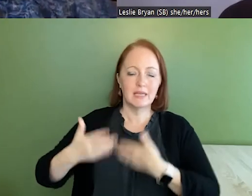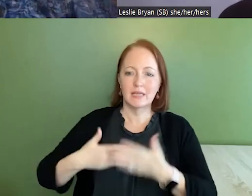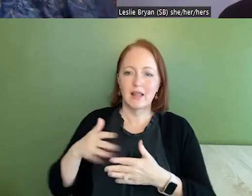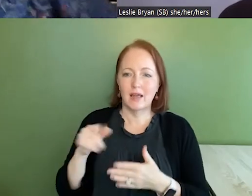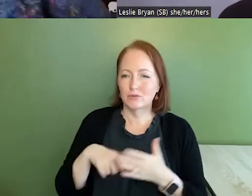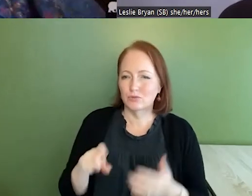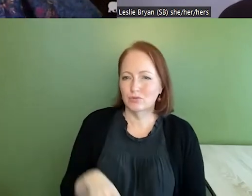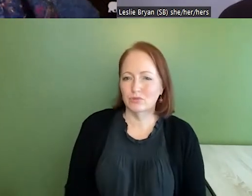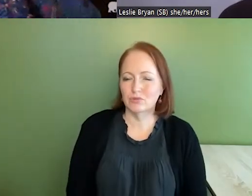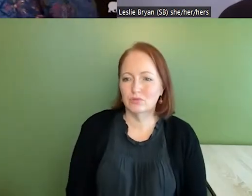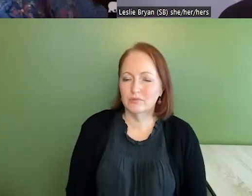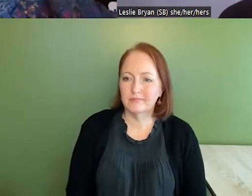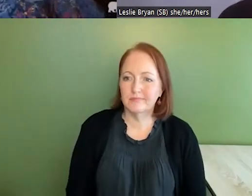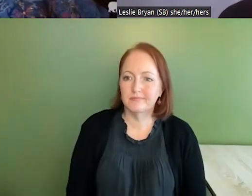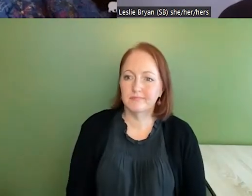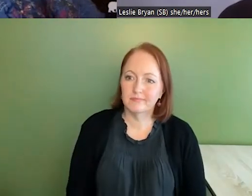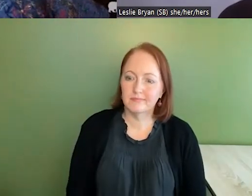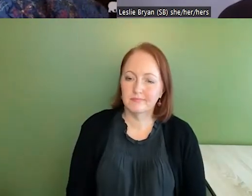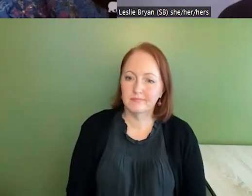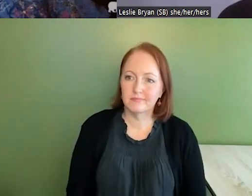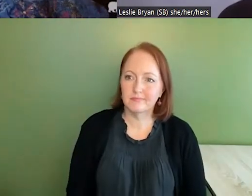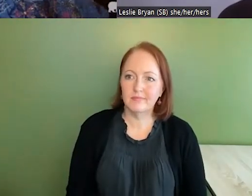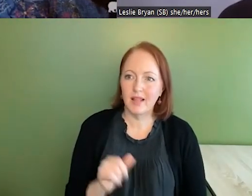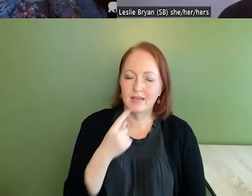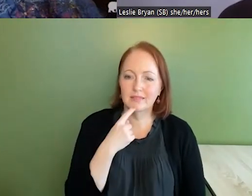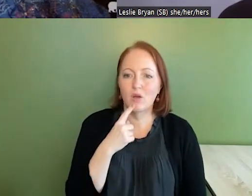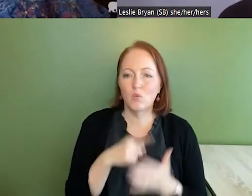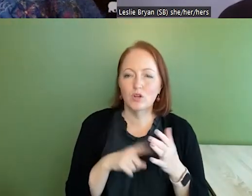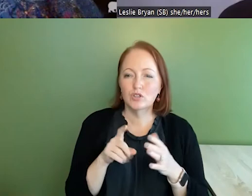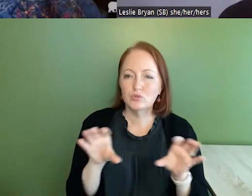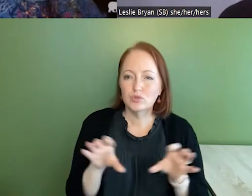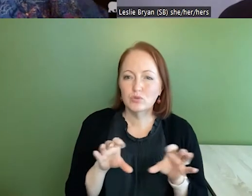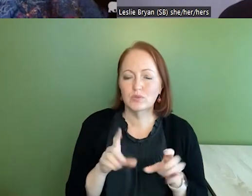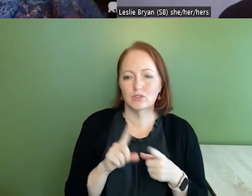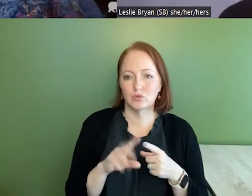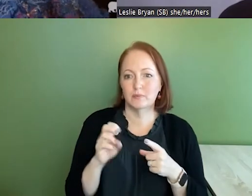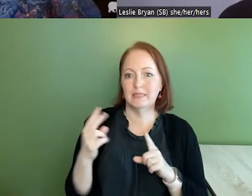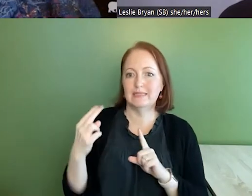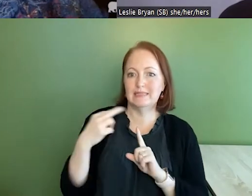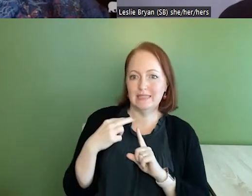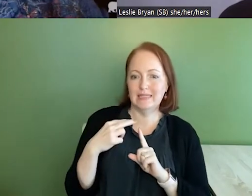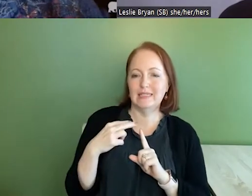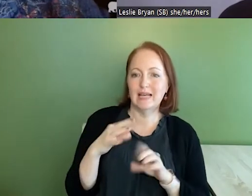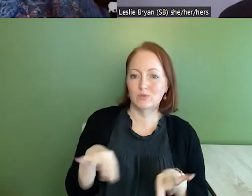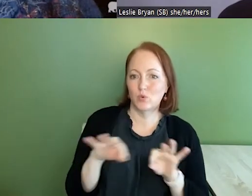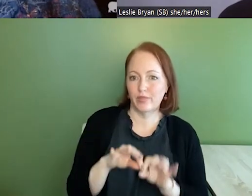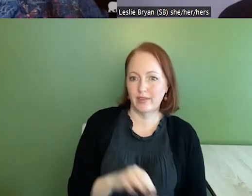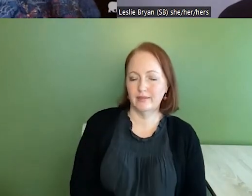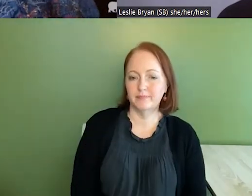should. So, like I said, what are you doing to be seen as worthy?